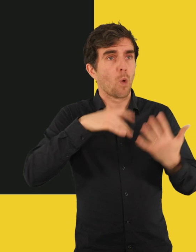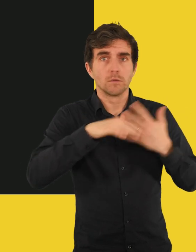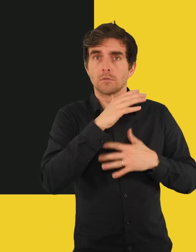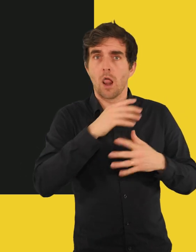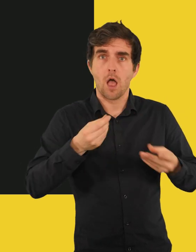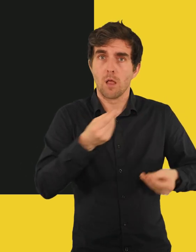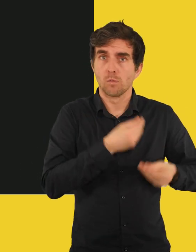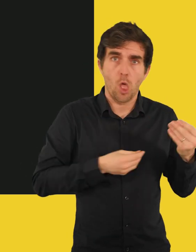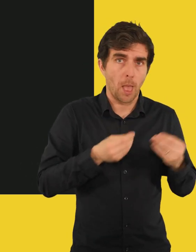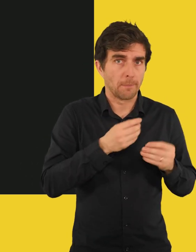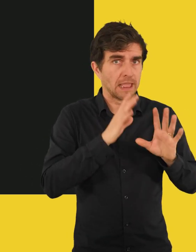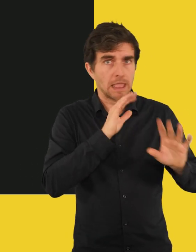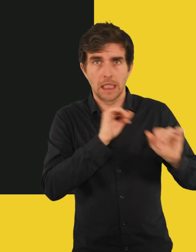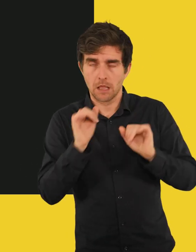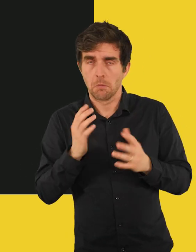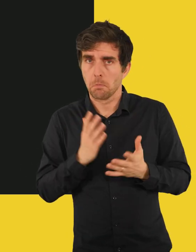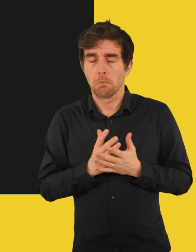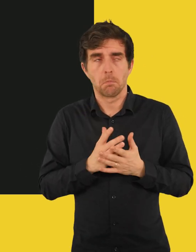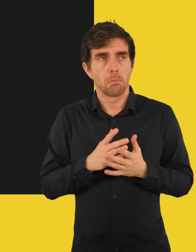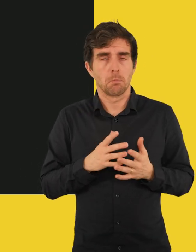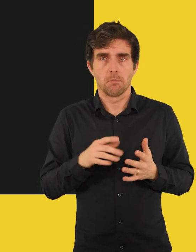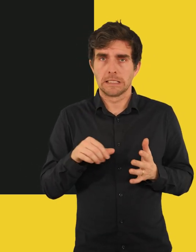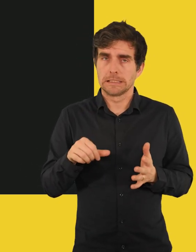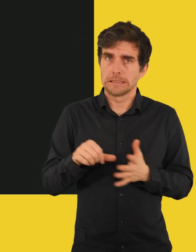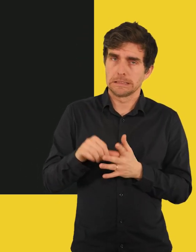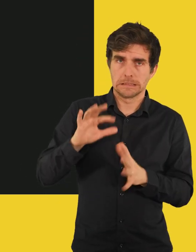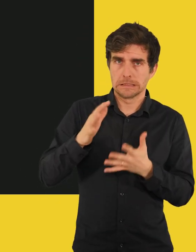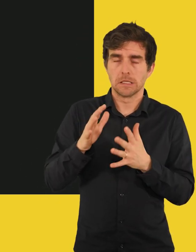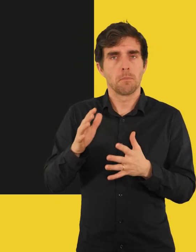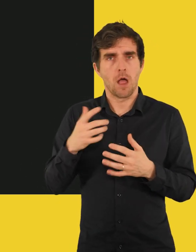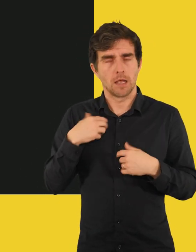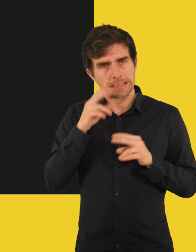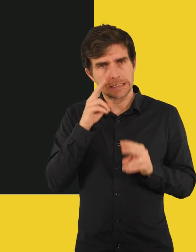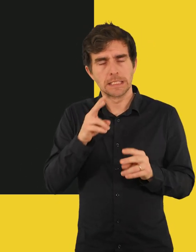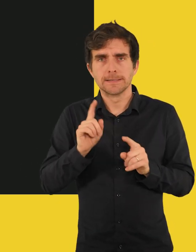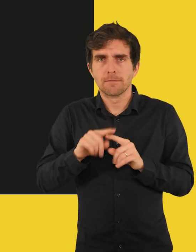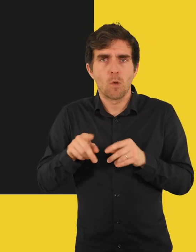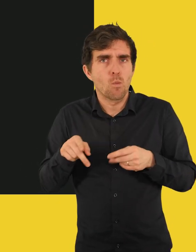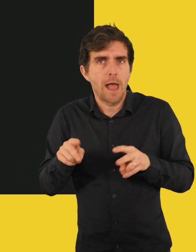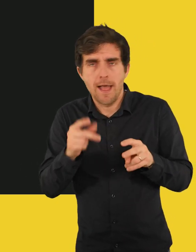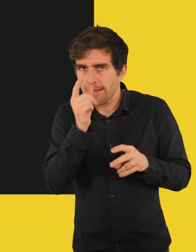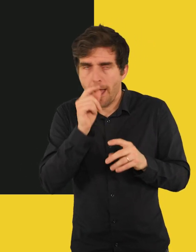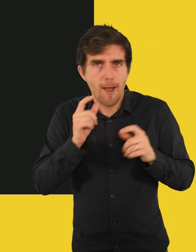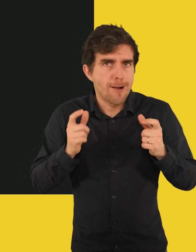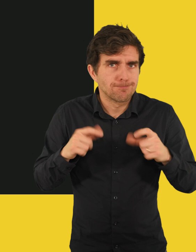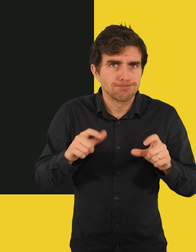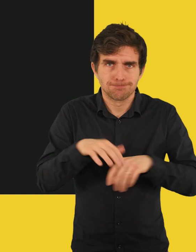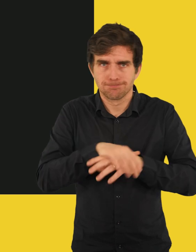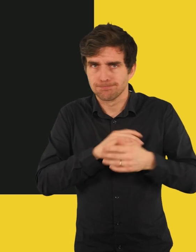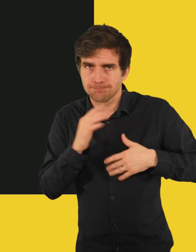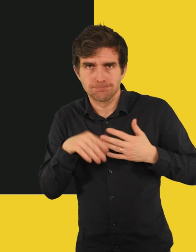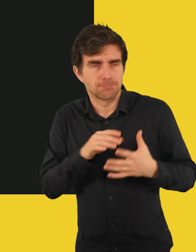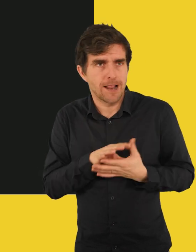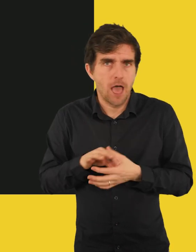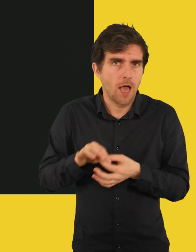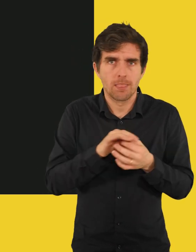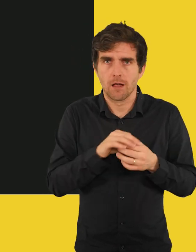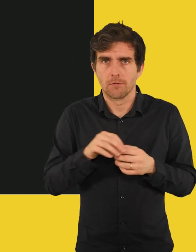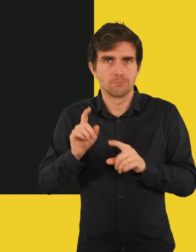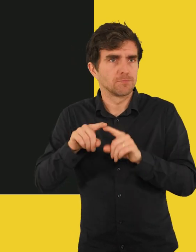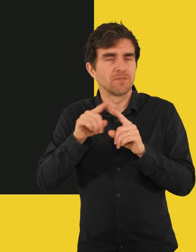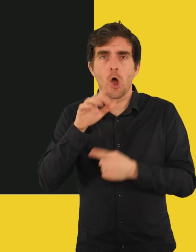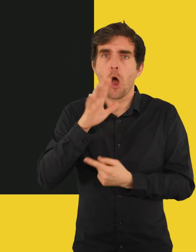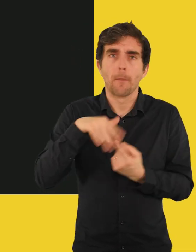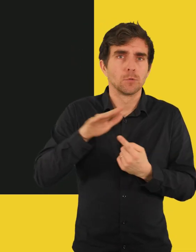the social, economic aspect is what is really affecting them. So it's for us to find ways together and